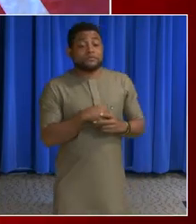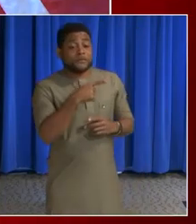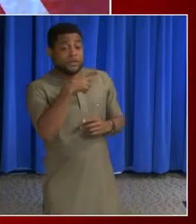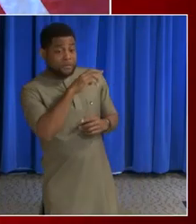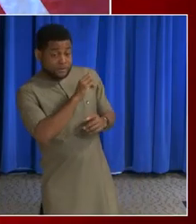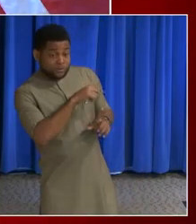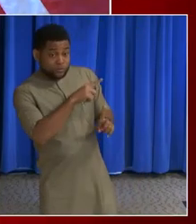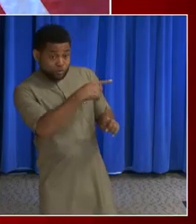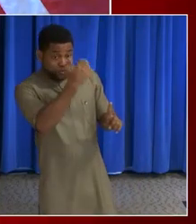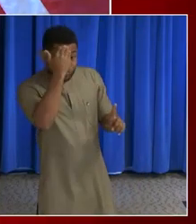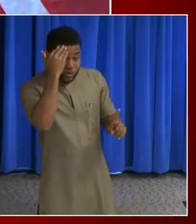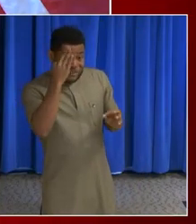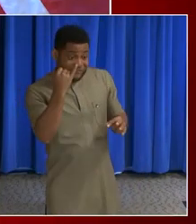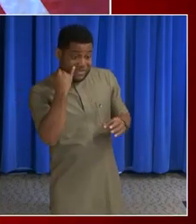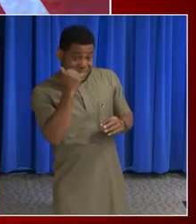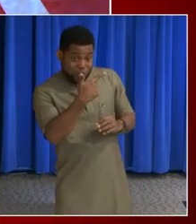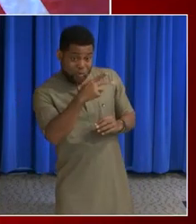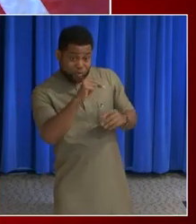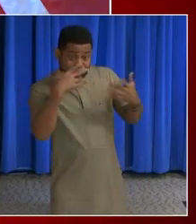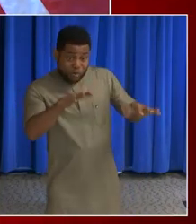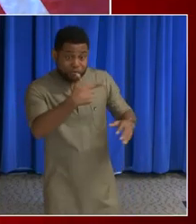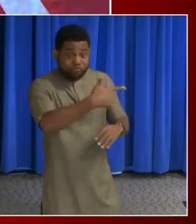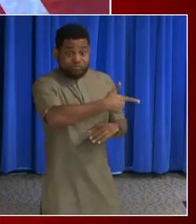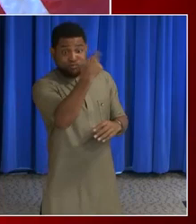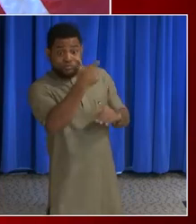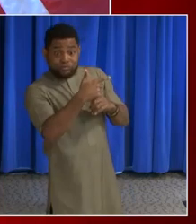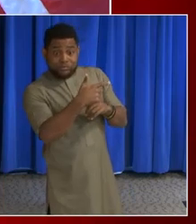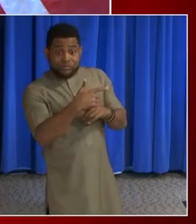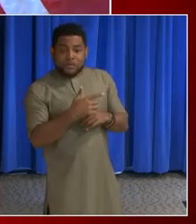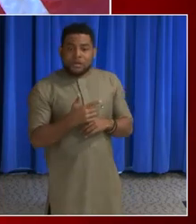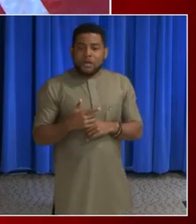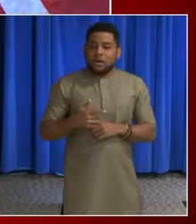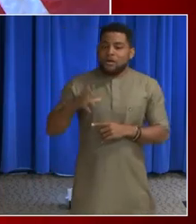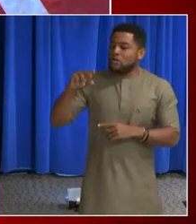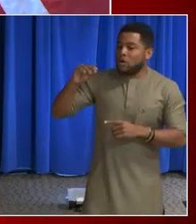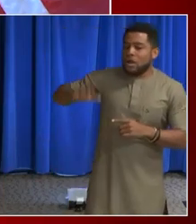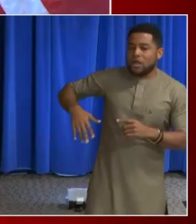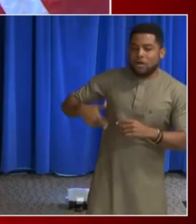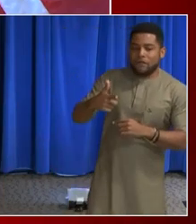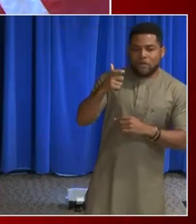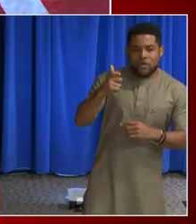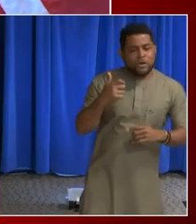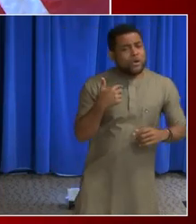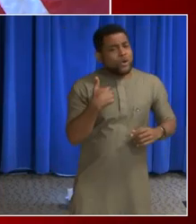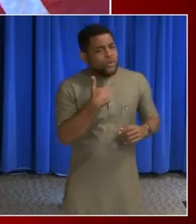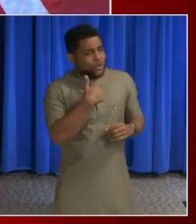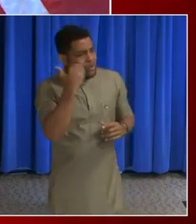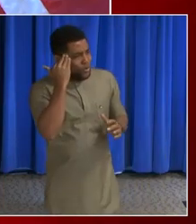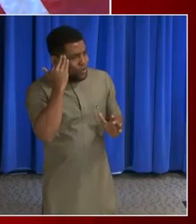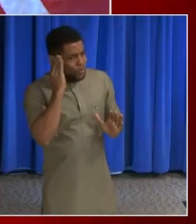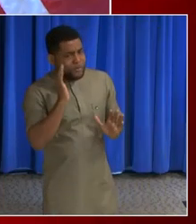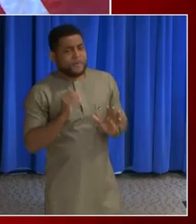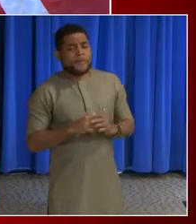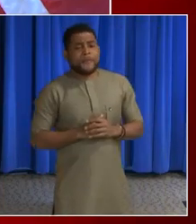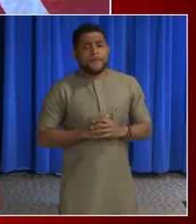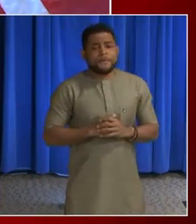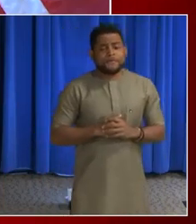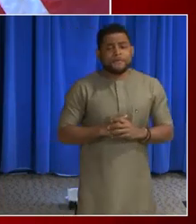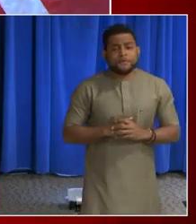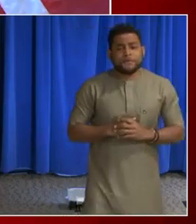fired? I don't, it had not been fired. It had not been fired. Safe. It had not we been know. Fired. And there wasn't no gun there.